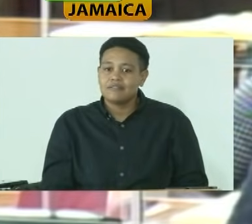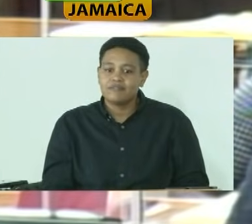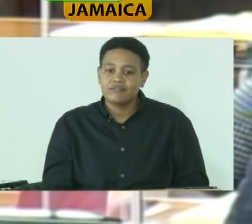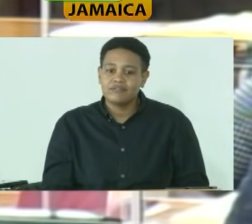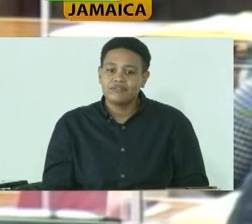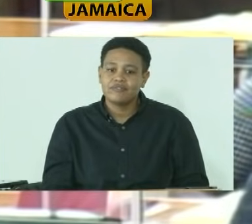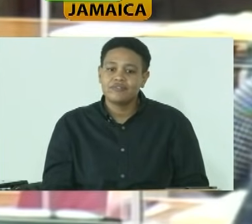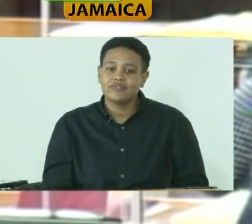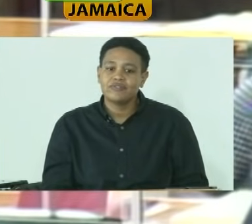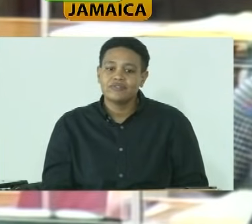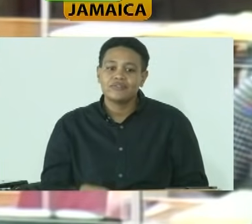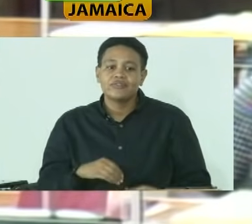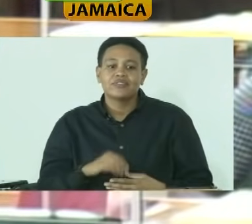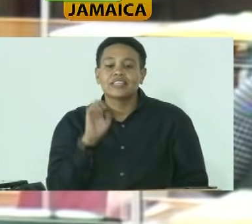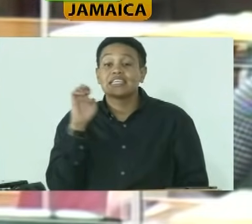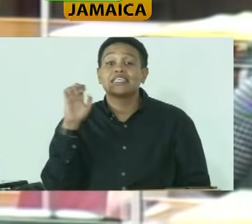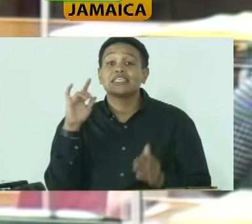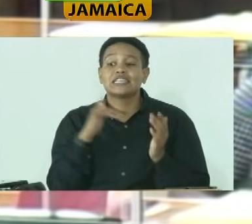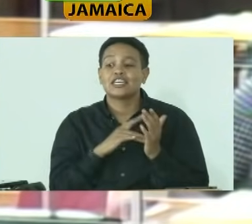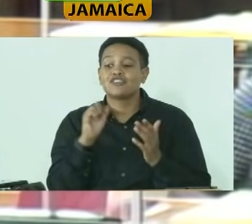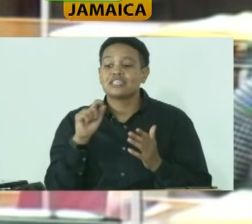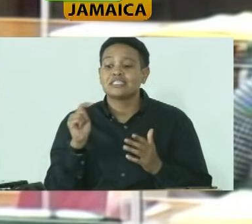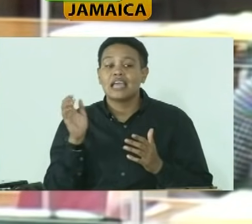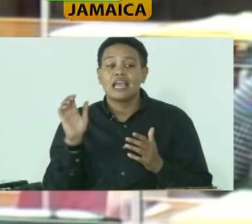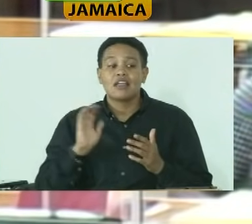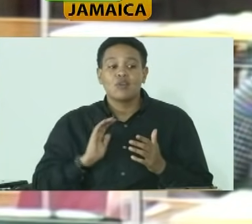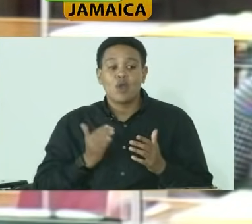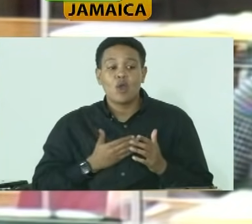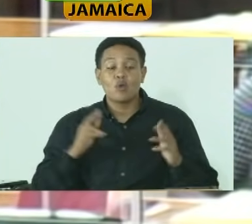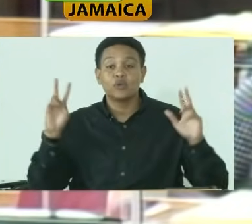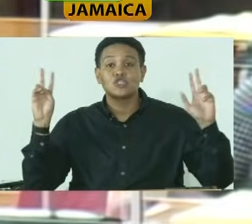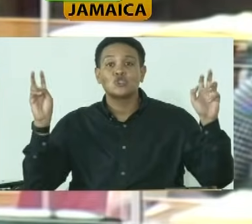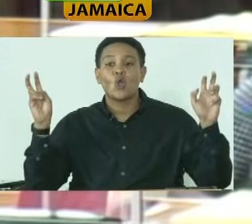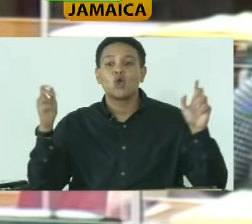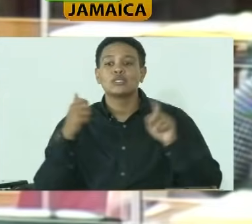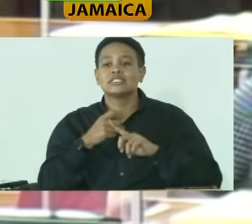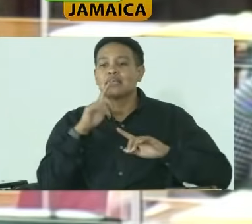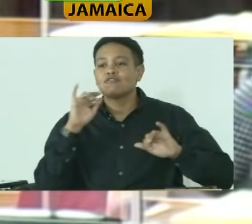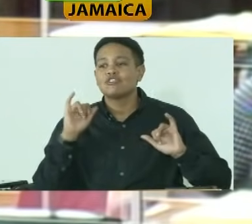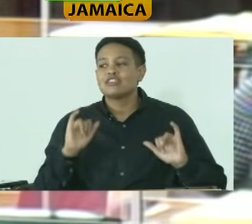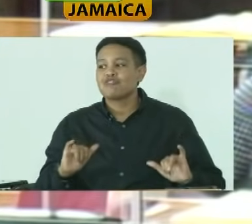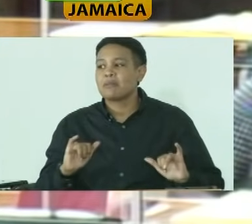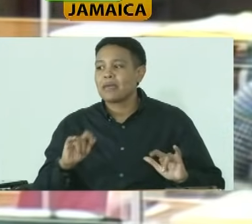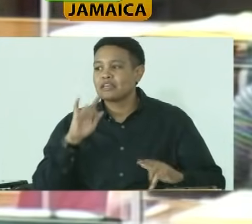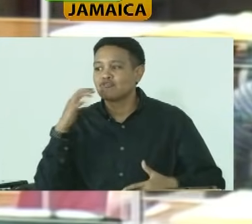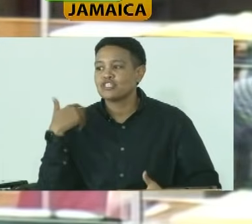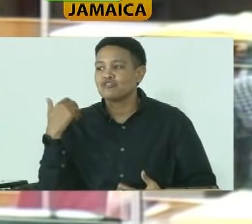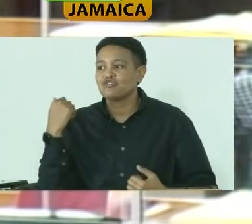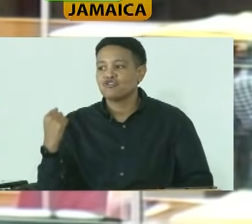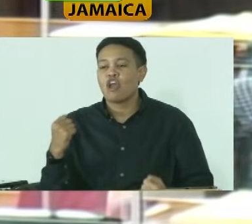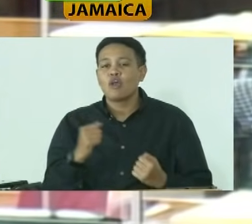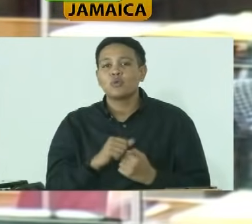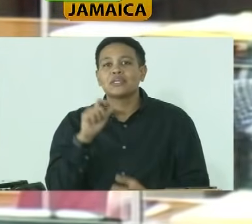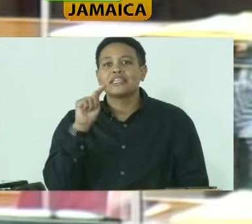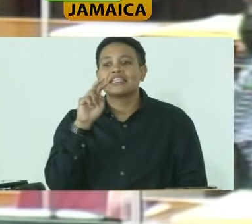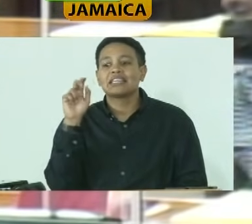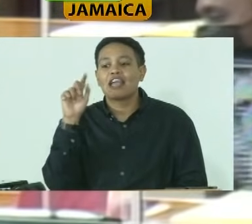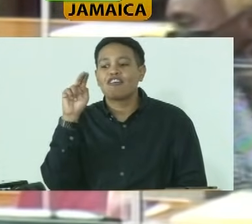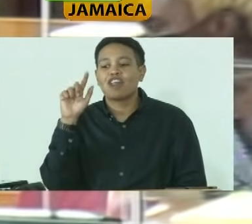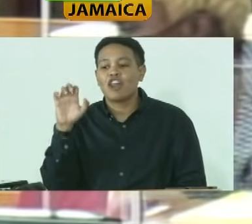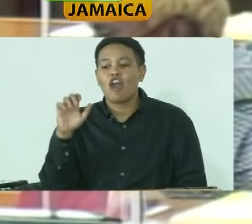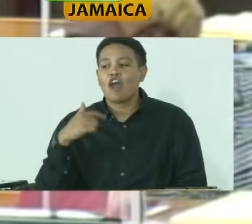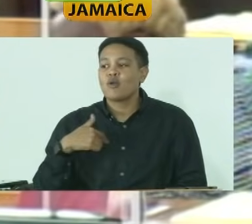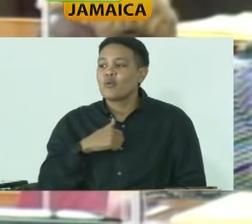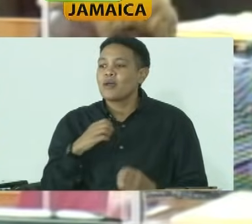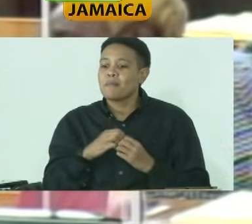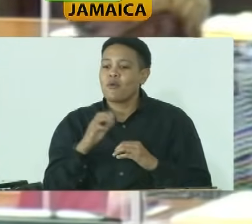In East Central St. Catherine, our slogan remains strong with Terrelonge. We are